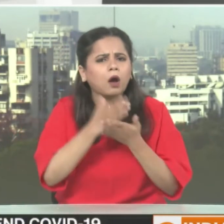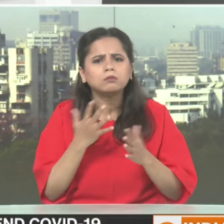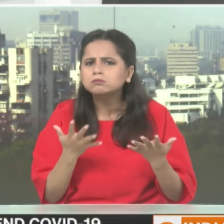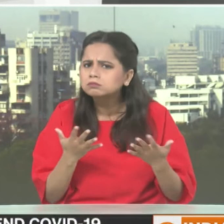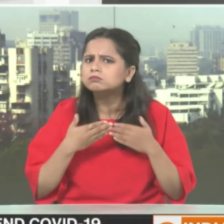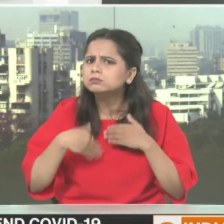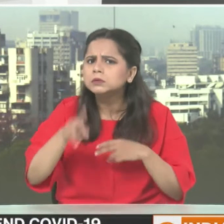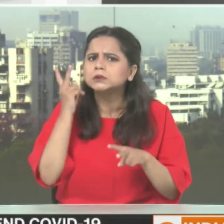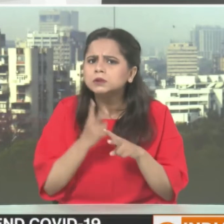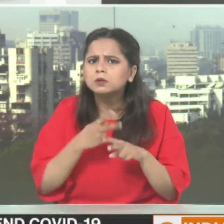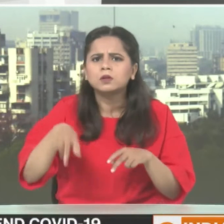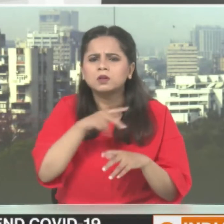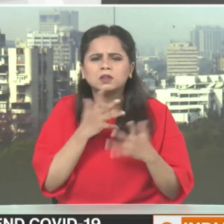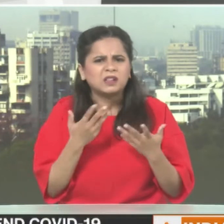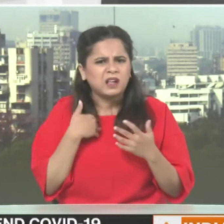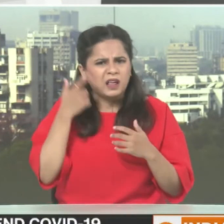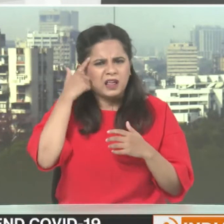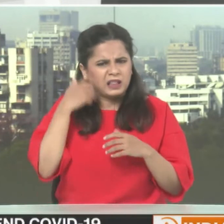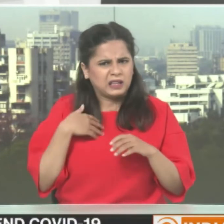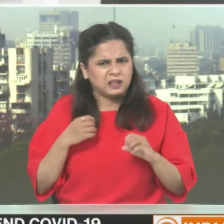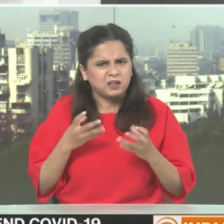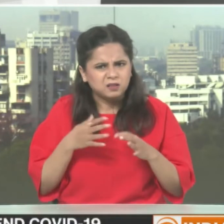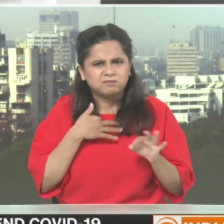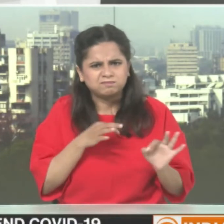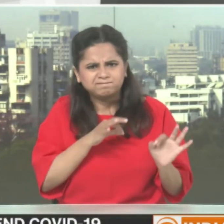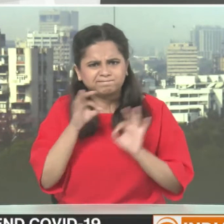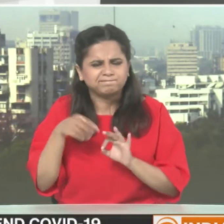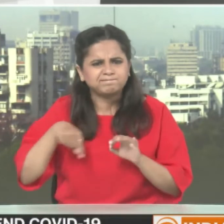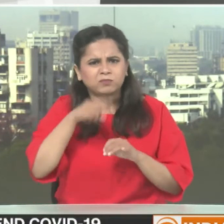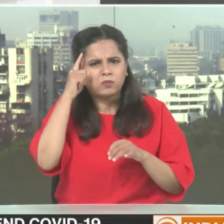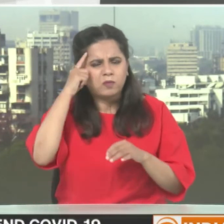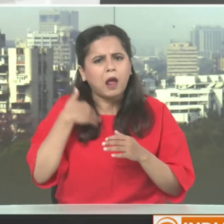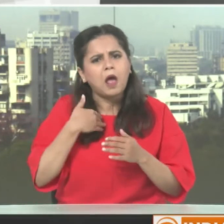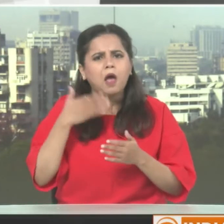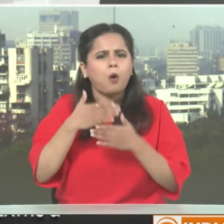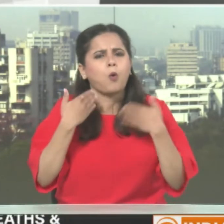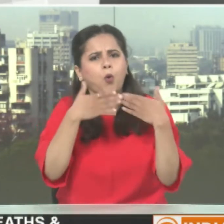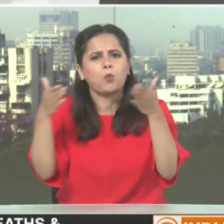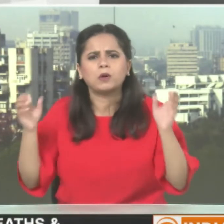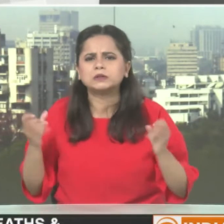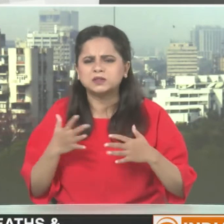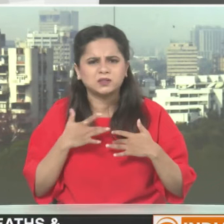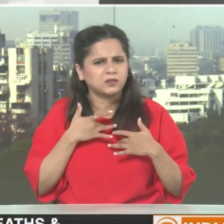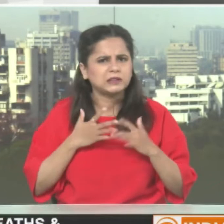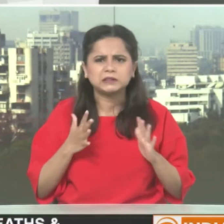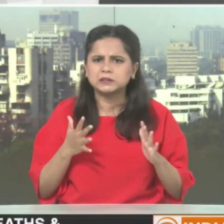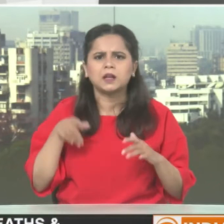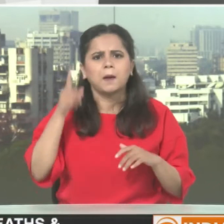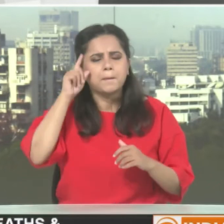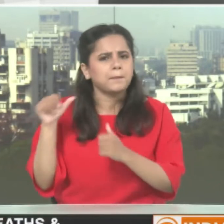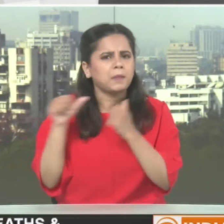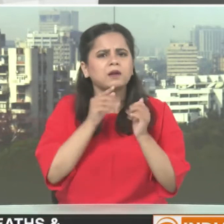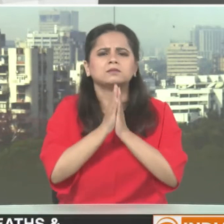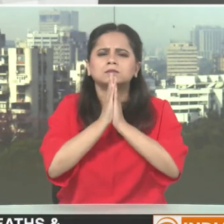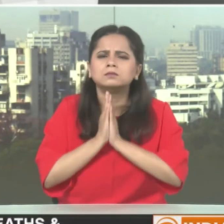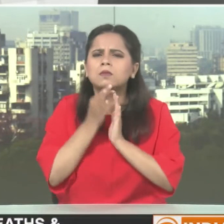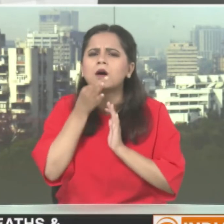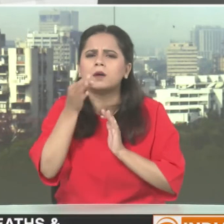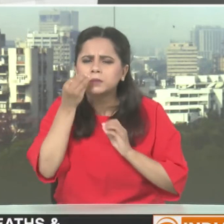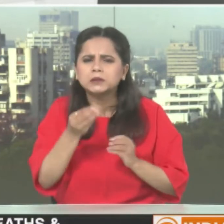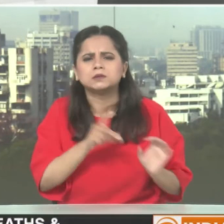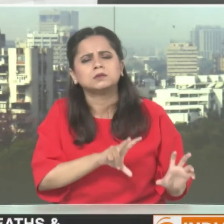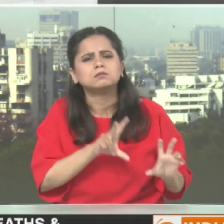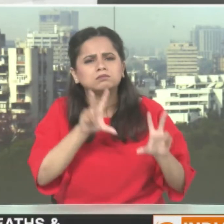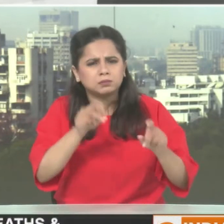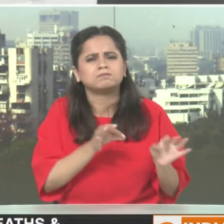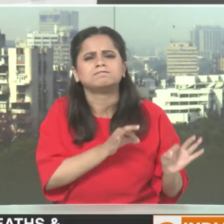It would be incongruous to abruptly suspend such an effective measure. However, he drew back from requesting an extension until